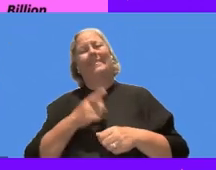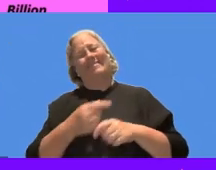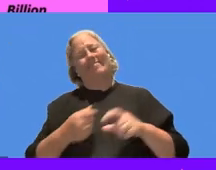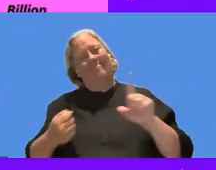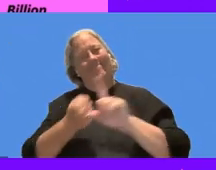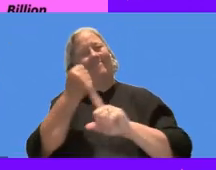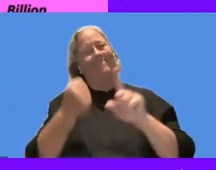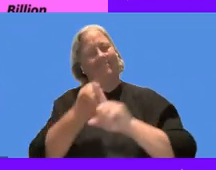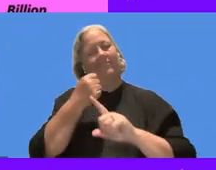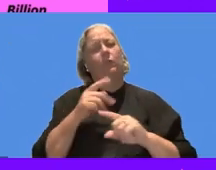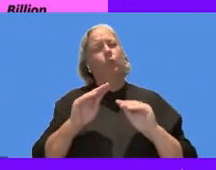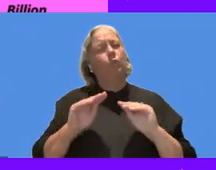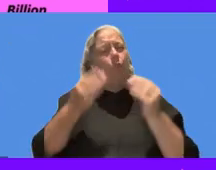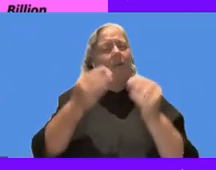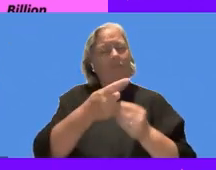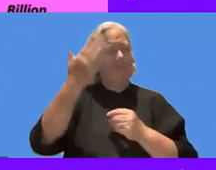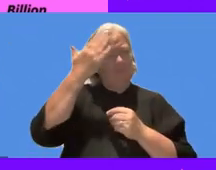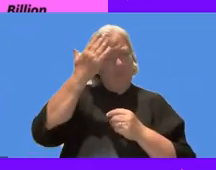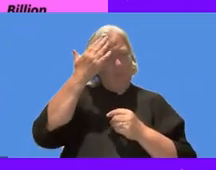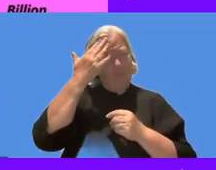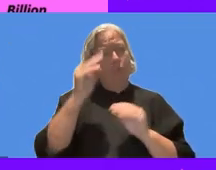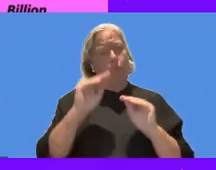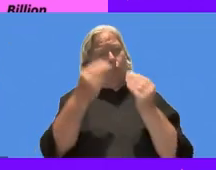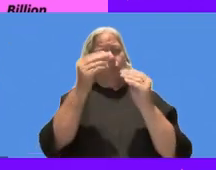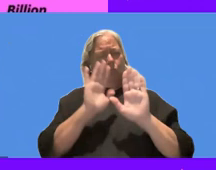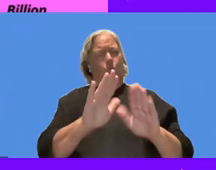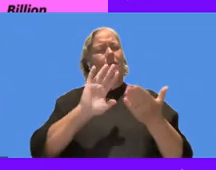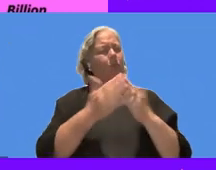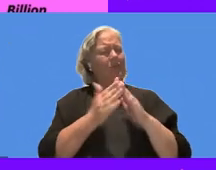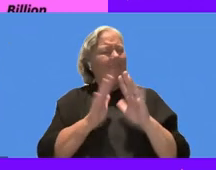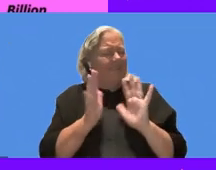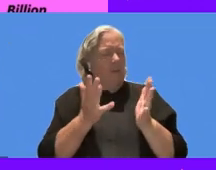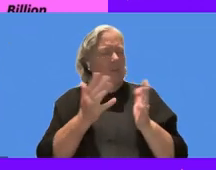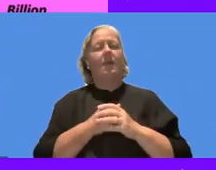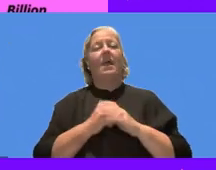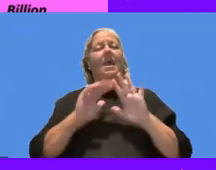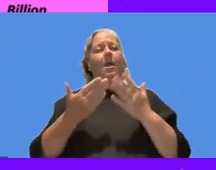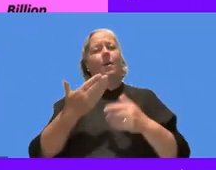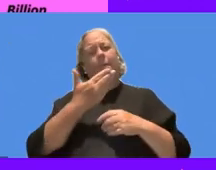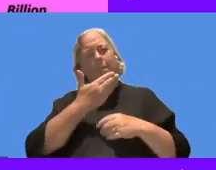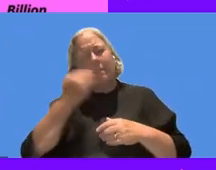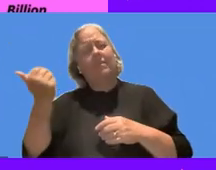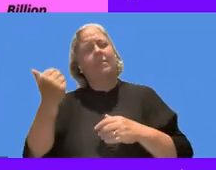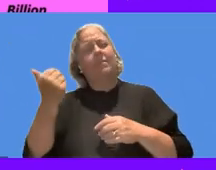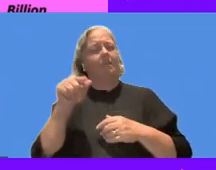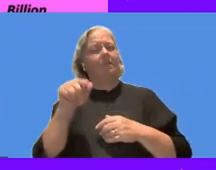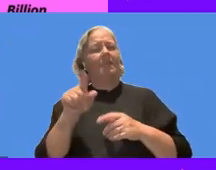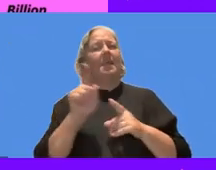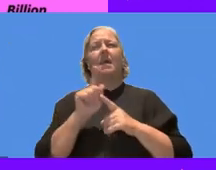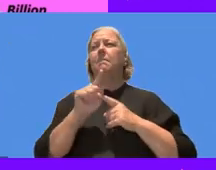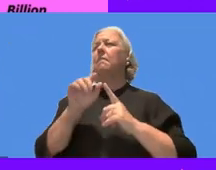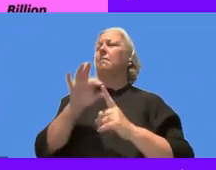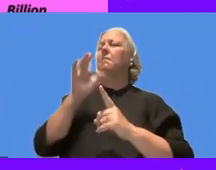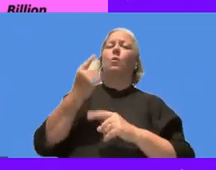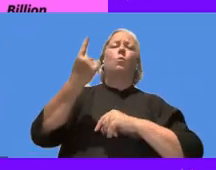are affecting youth in your community? And how can we further use this space? So not just taking one moment, but seeing this as